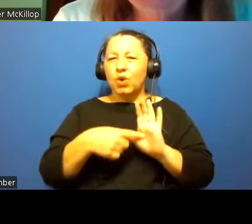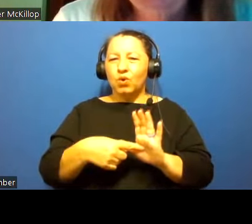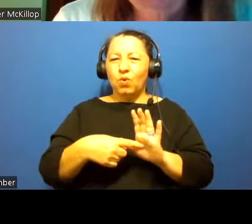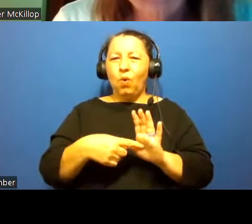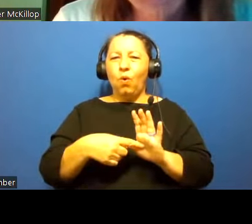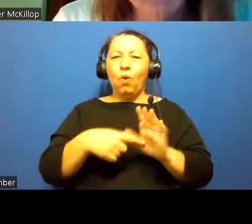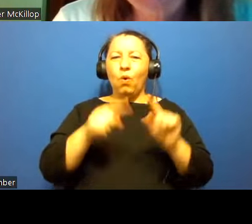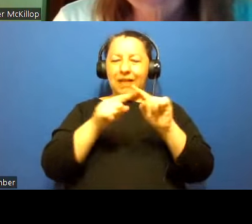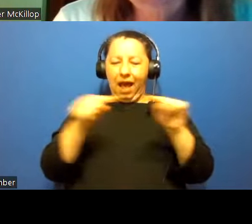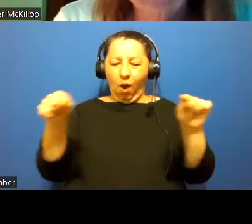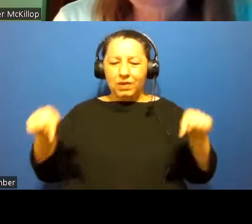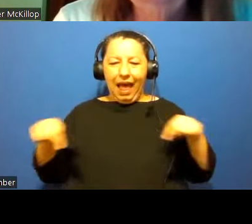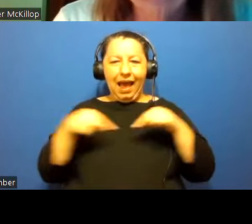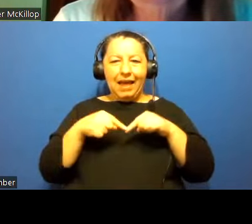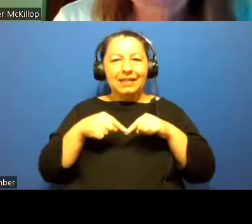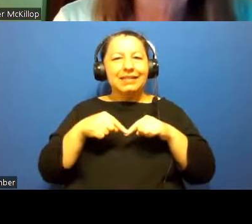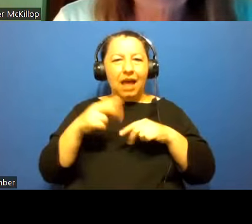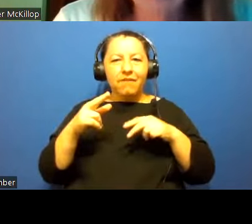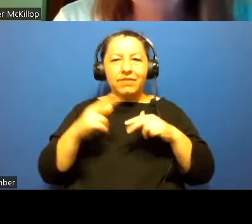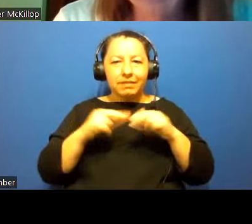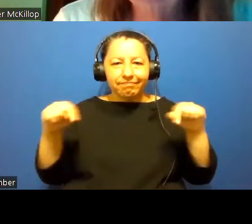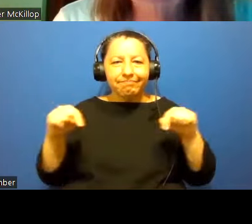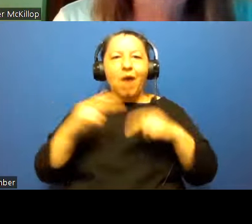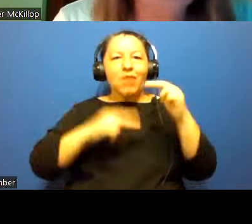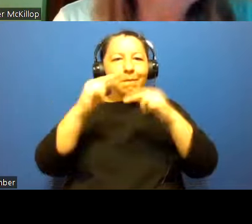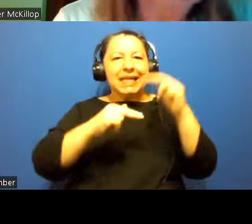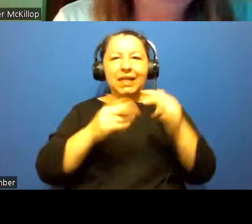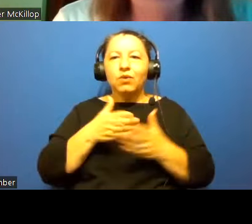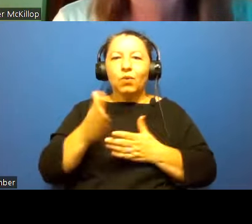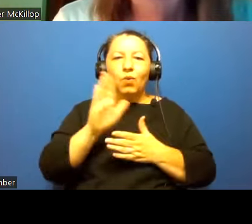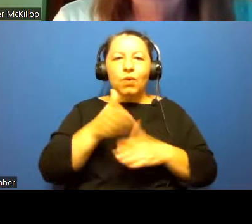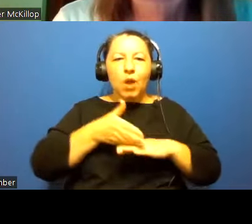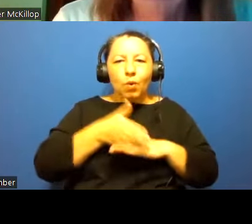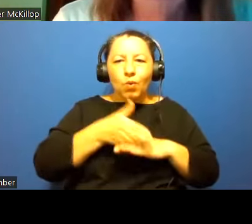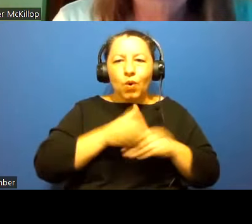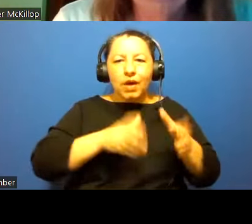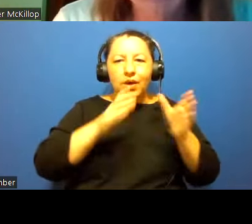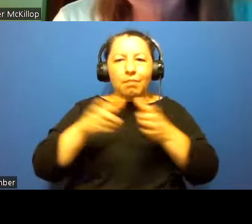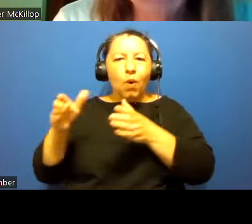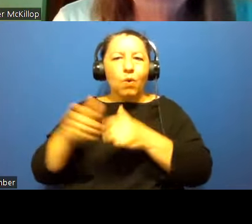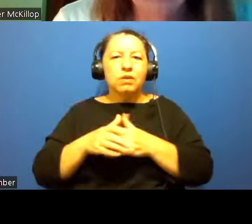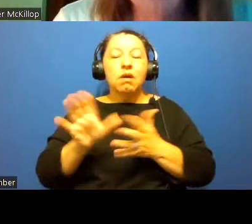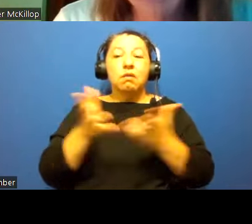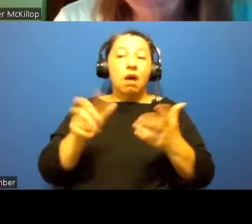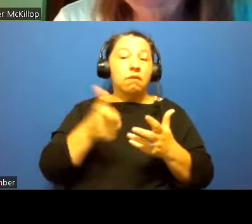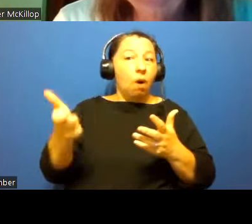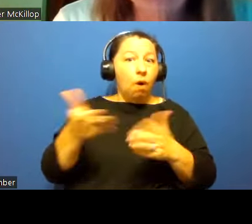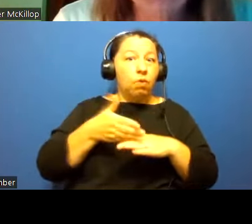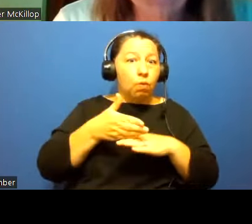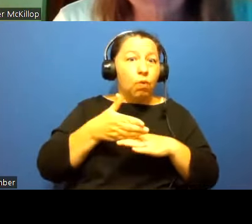structures, by their wooden posts. And there's lots of other construction wood, including horizontal beams